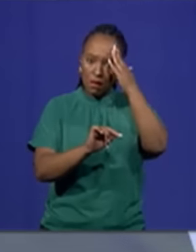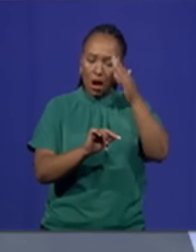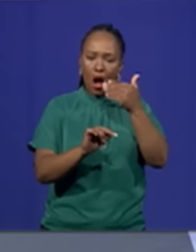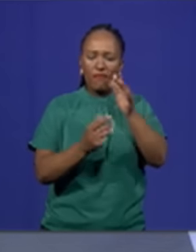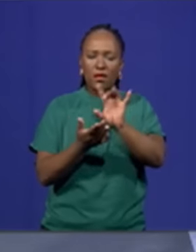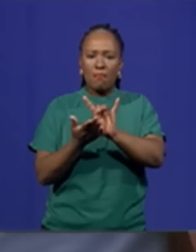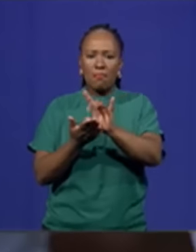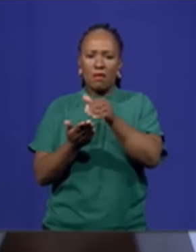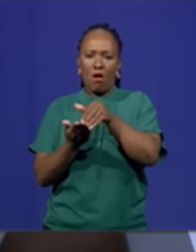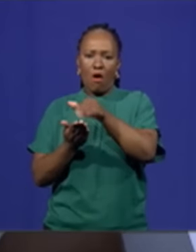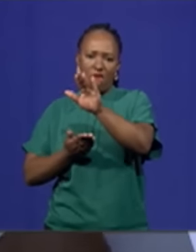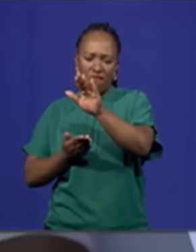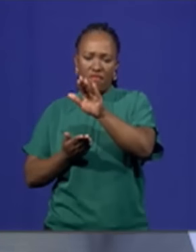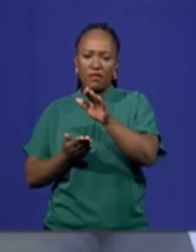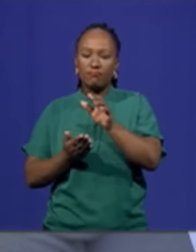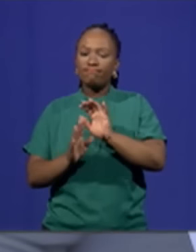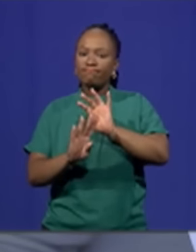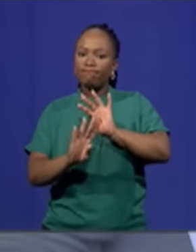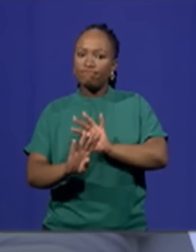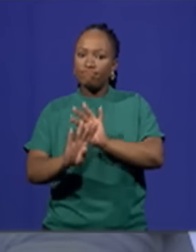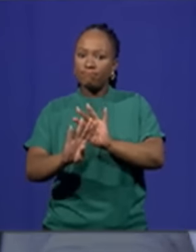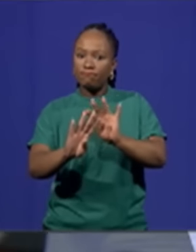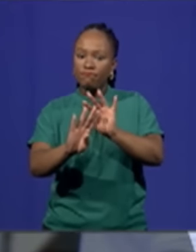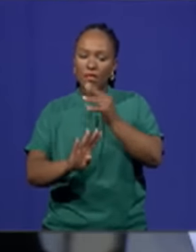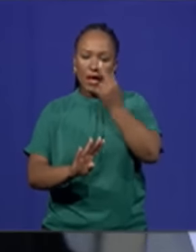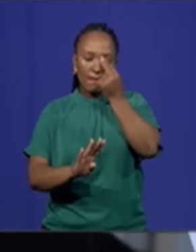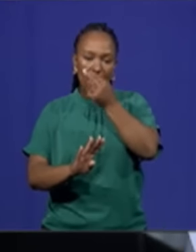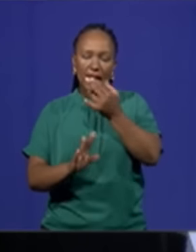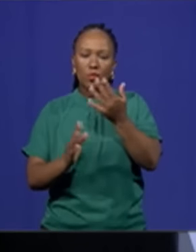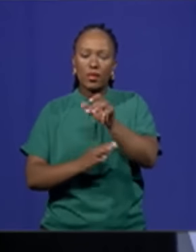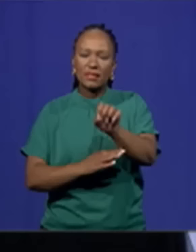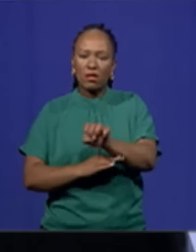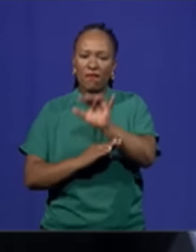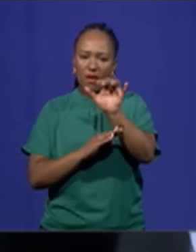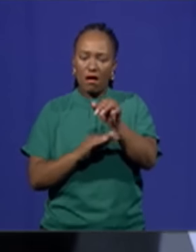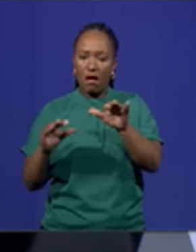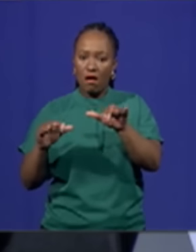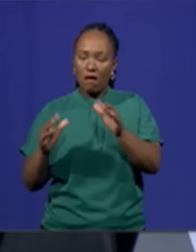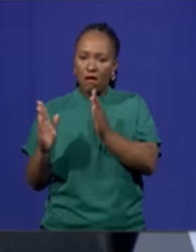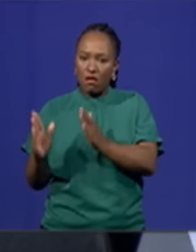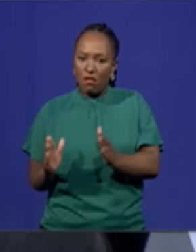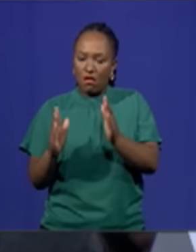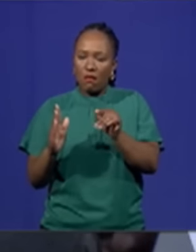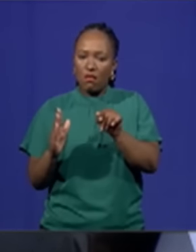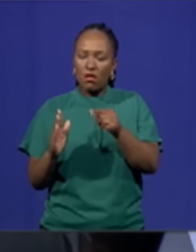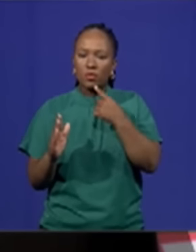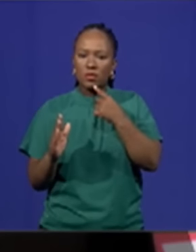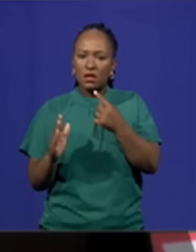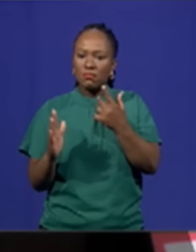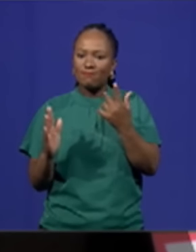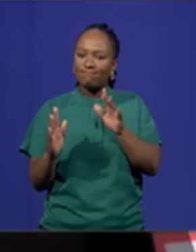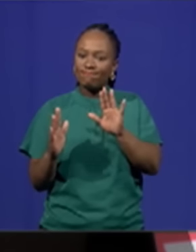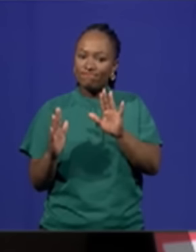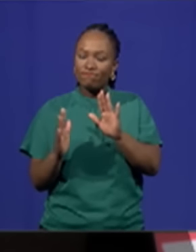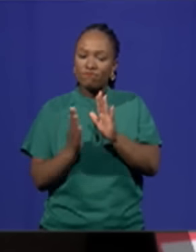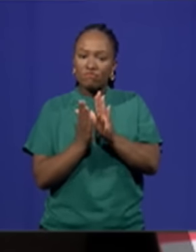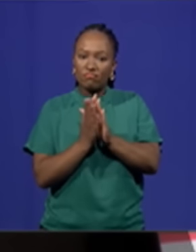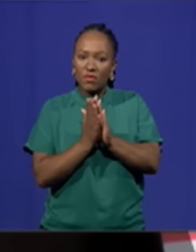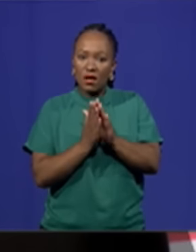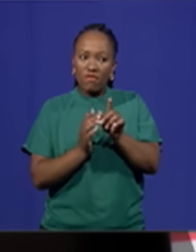o rulagantsweng ke mokgatlho wa bosetšhaba wa The Blind in South Africa o ikaelela go tsibosa le go ikuela tsereganyo go tswa